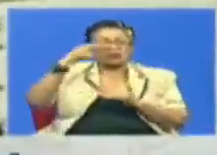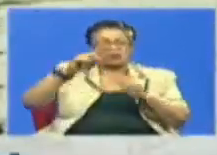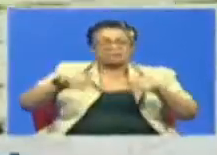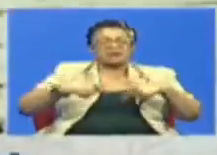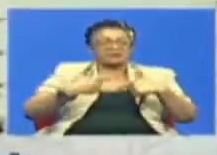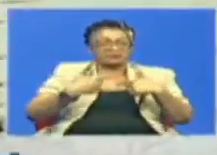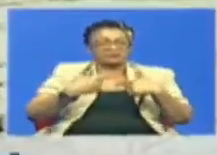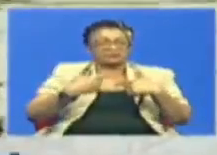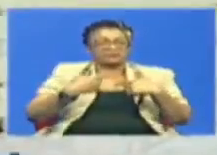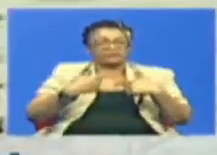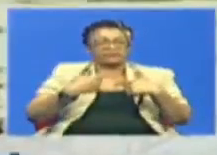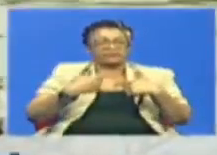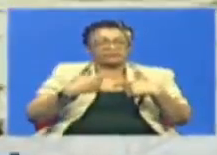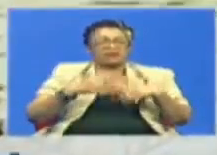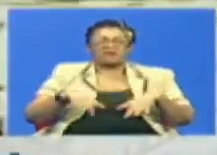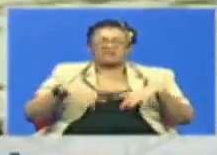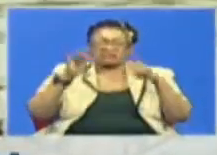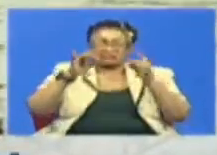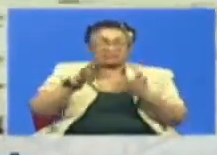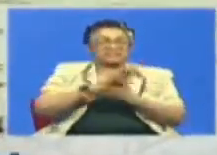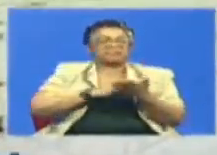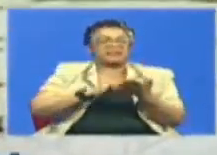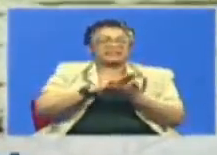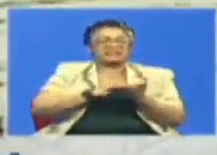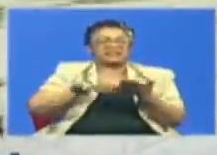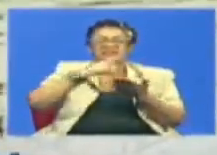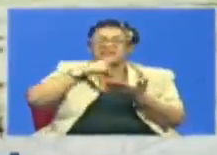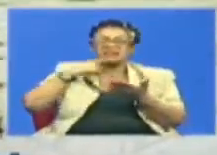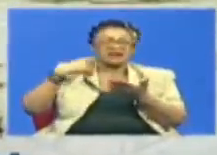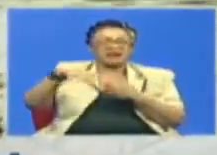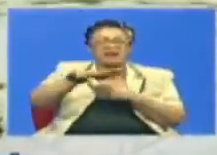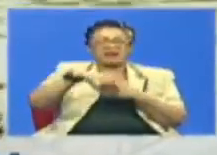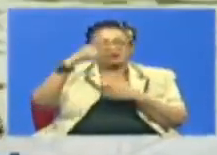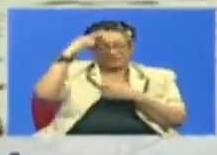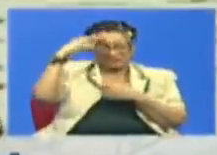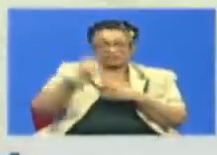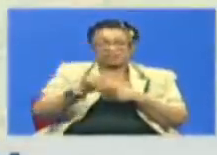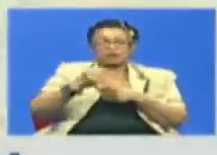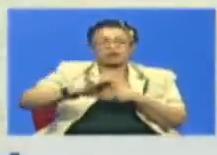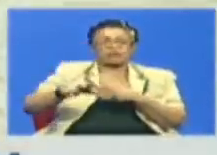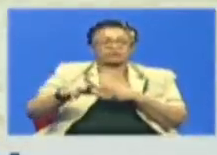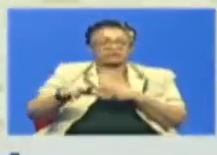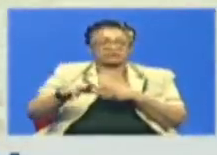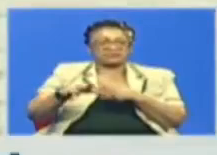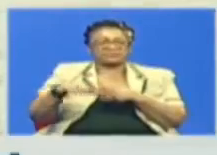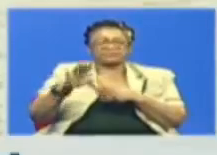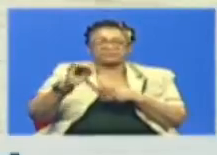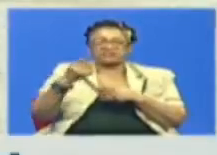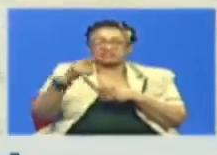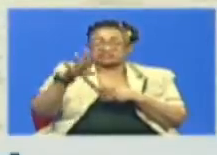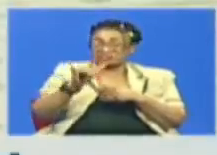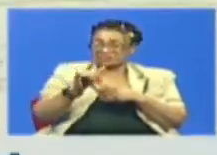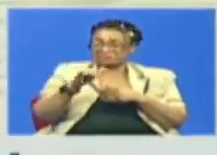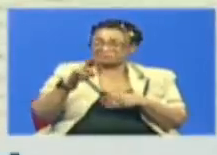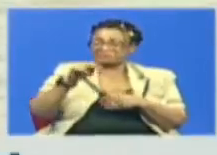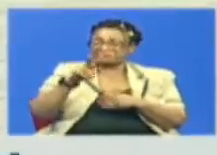he seems to be finding his place in the dry plains of Kajiado County. Charity Mwangi, NTV.